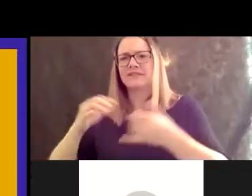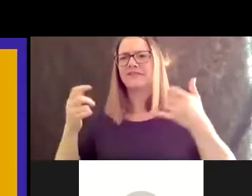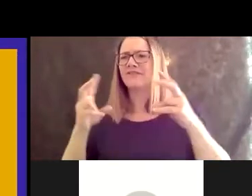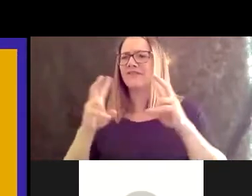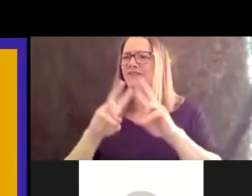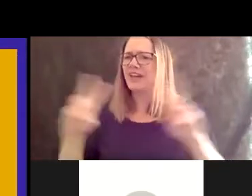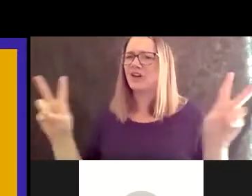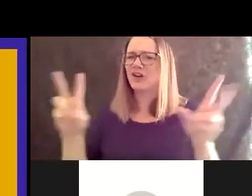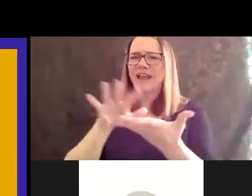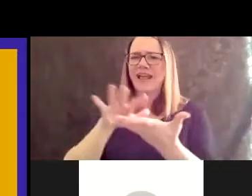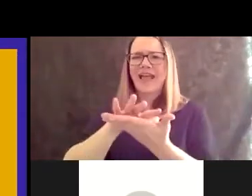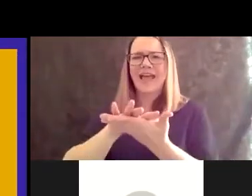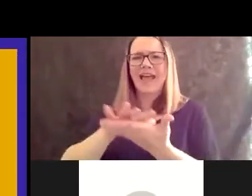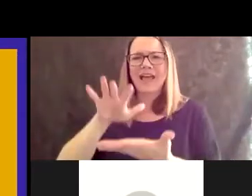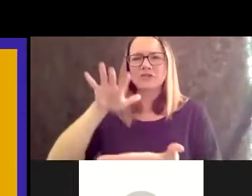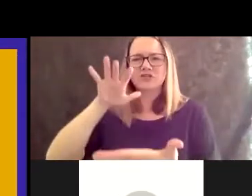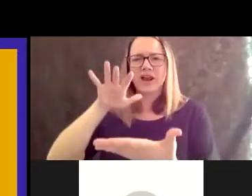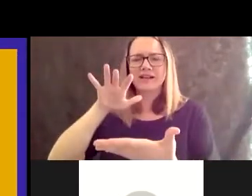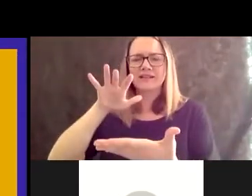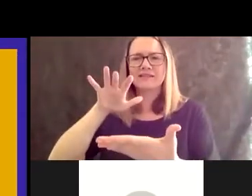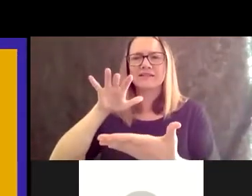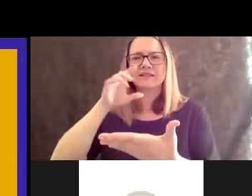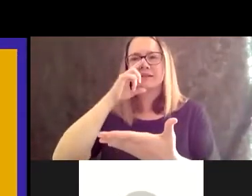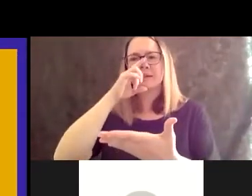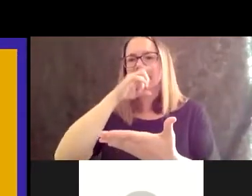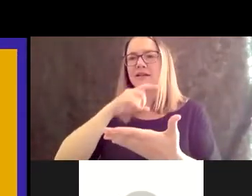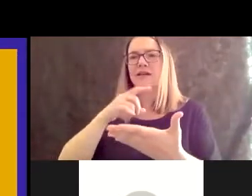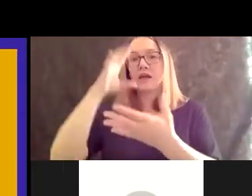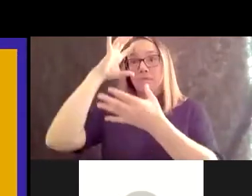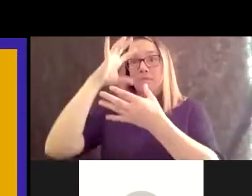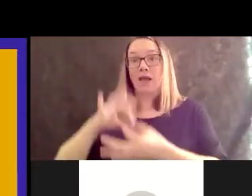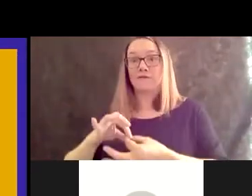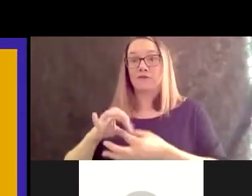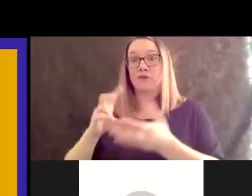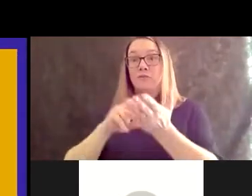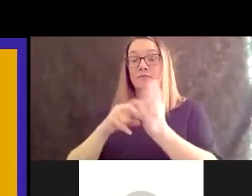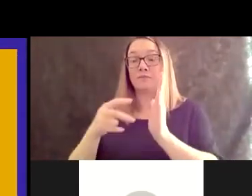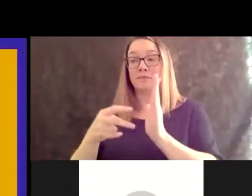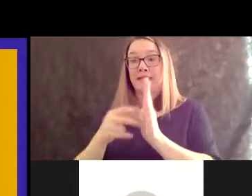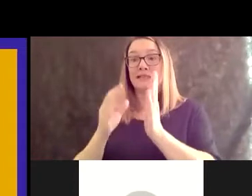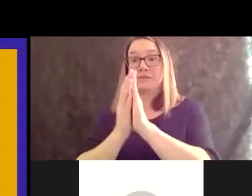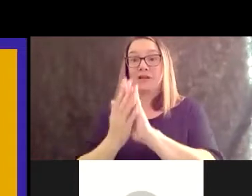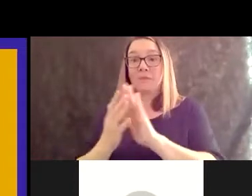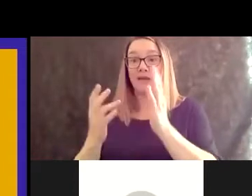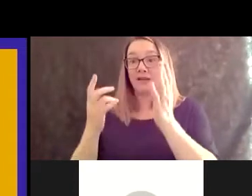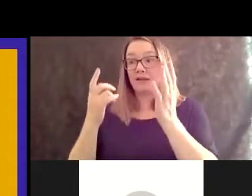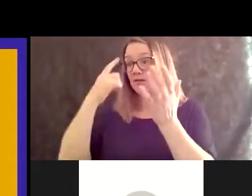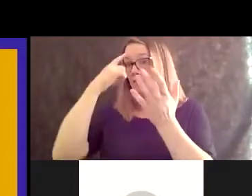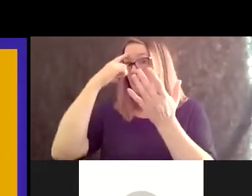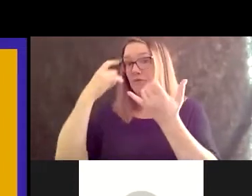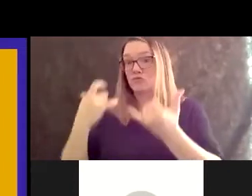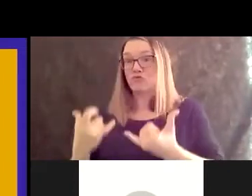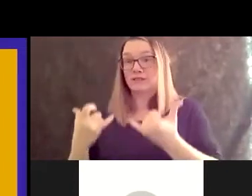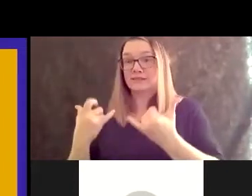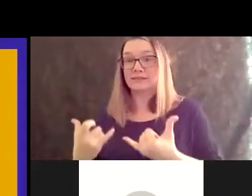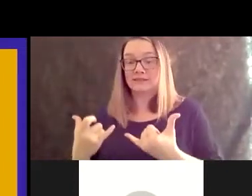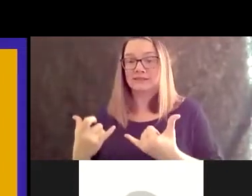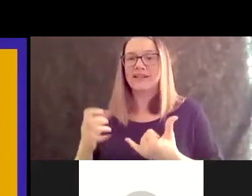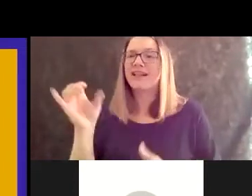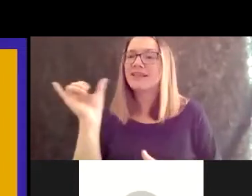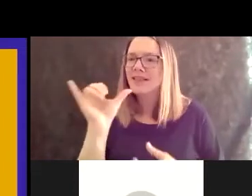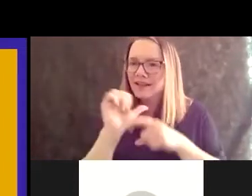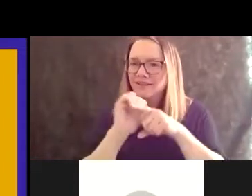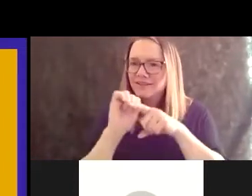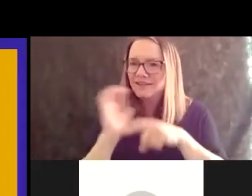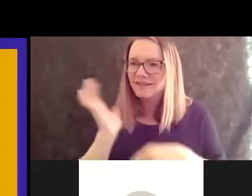And when I say mindfulness, I mean cultivating presence, very similar to the exercise that we did in the beginning, where I had